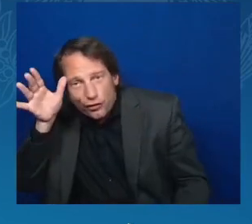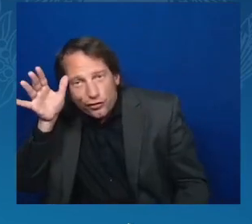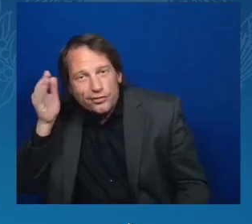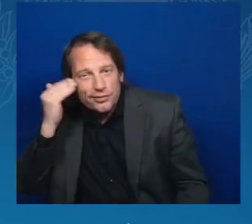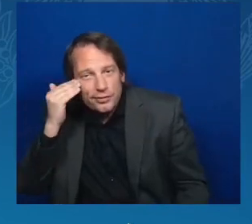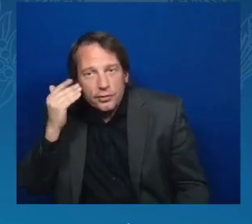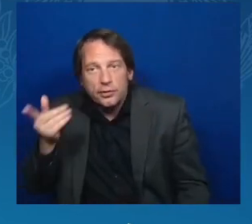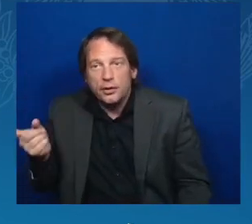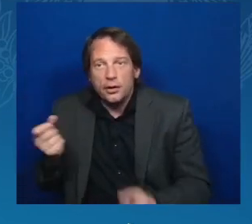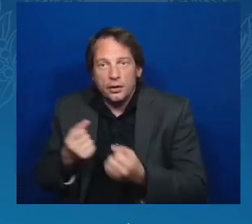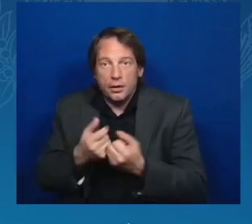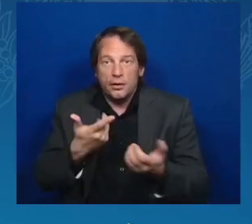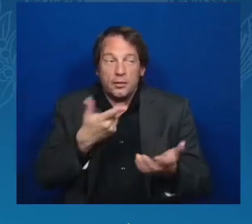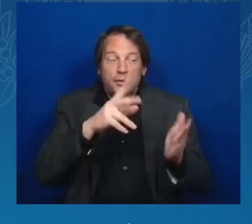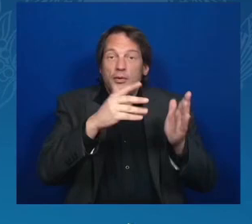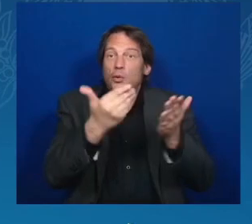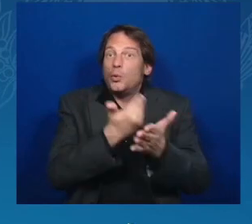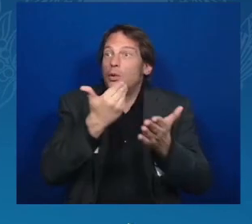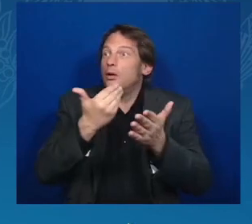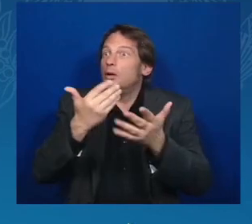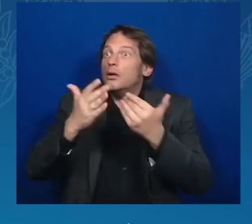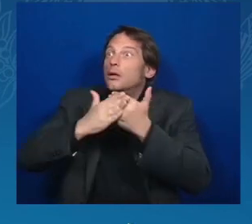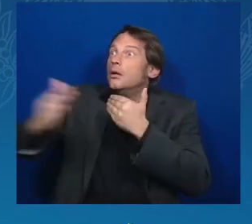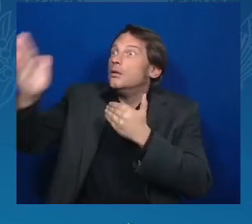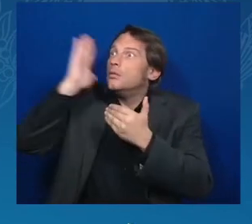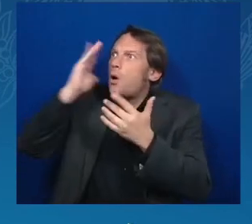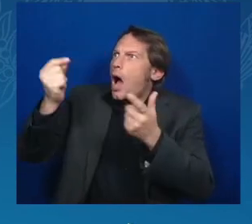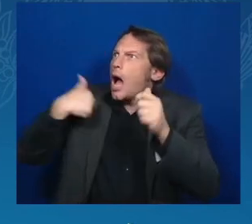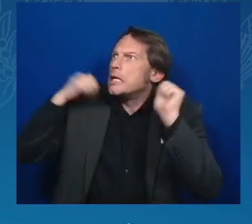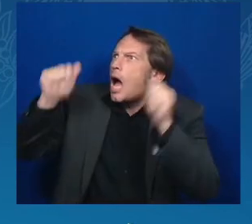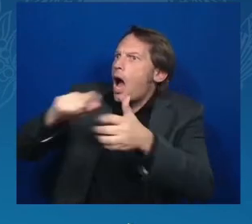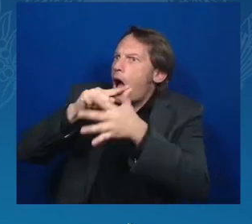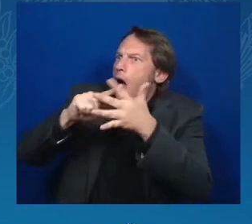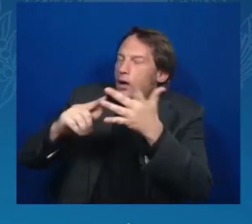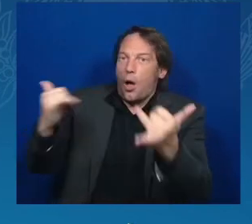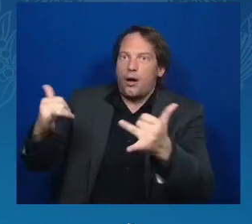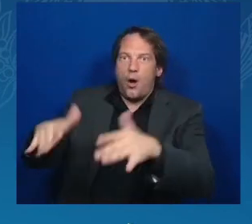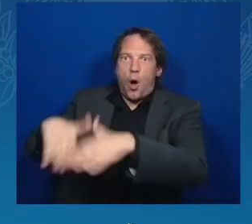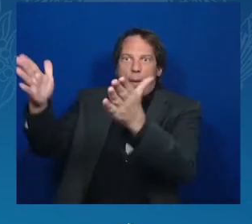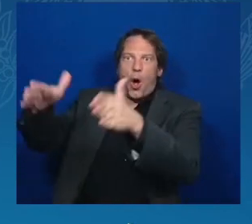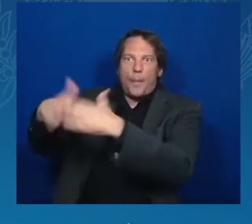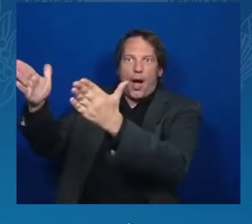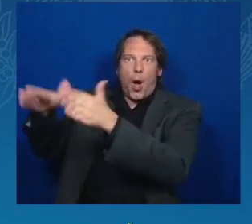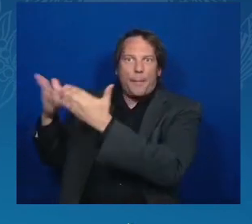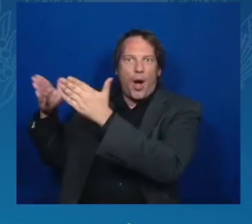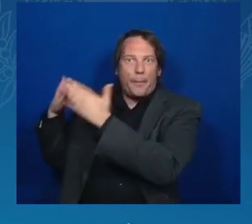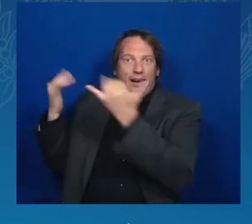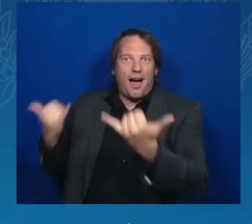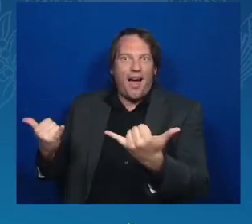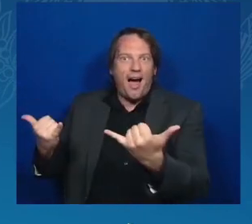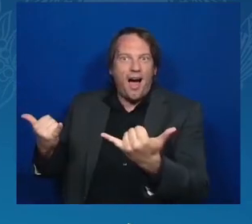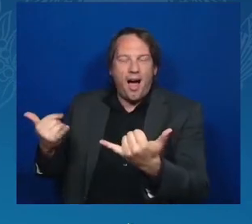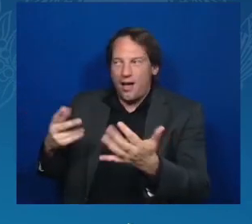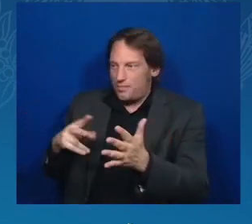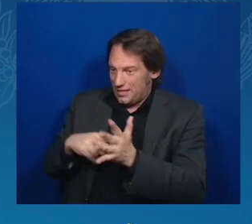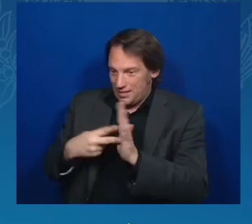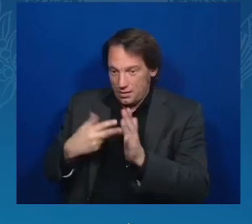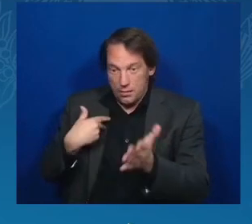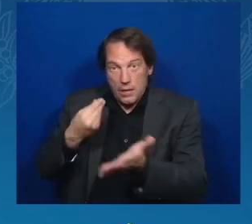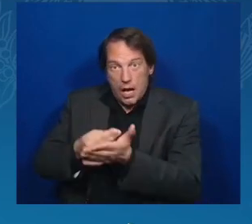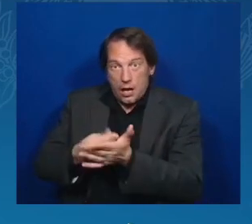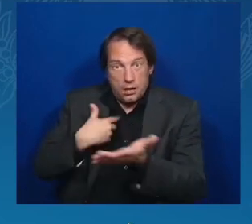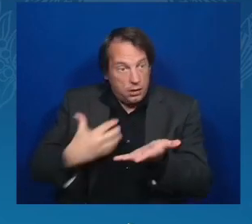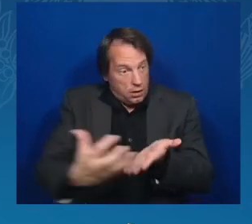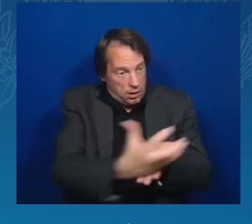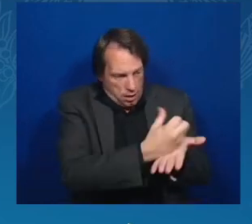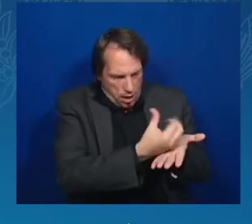you. Yes, because I would normally work in the summer just to have some extra money, and now I'm able To to take your stay home mom.